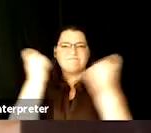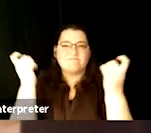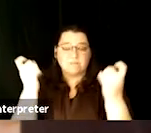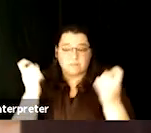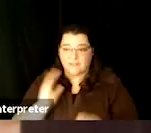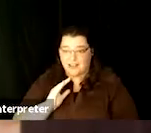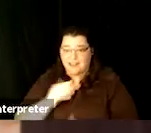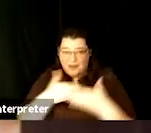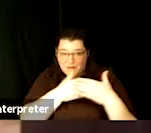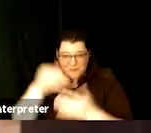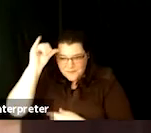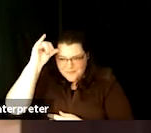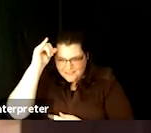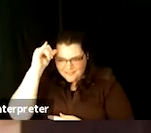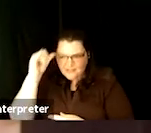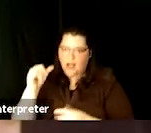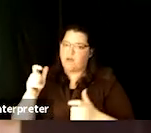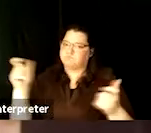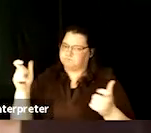Let no one go away hungry.